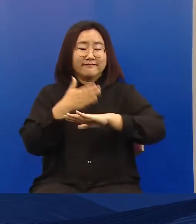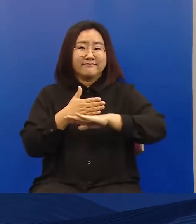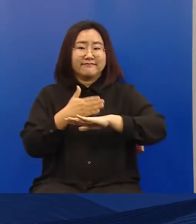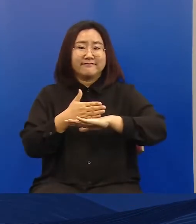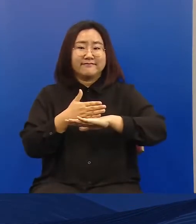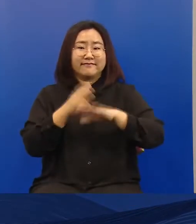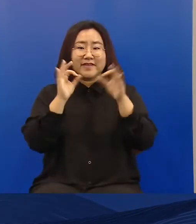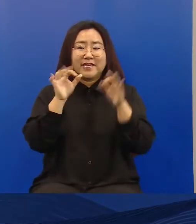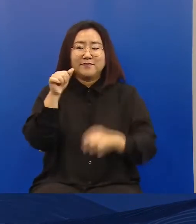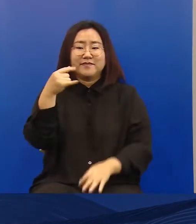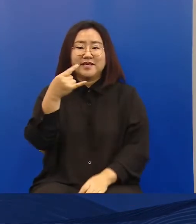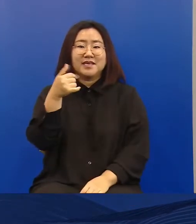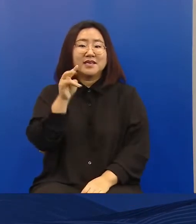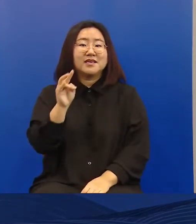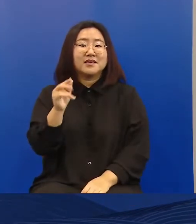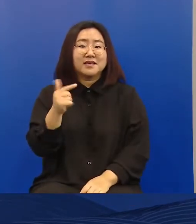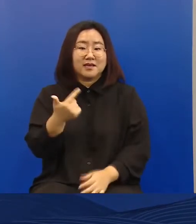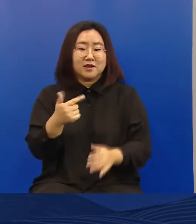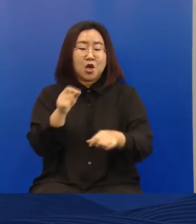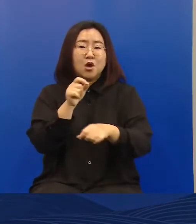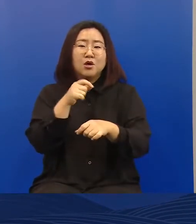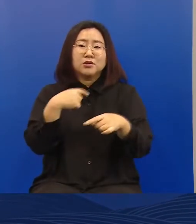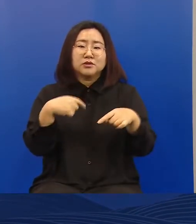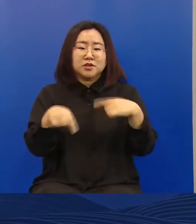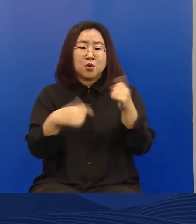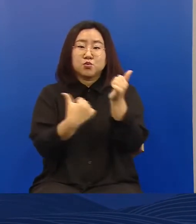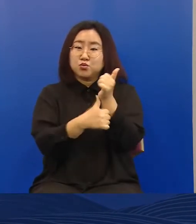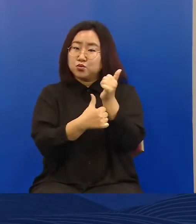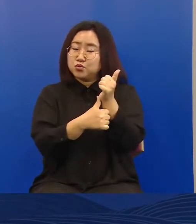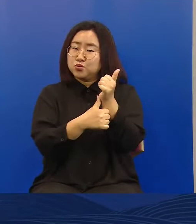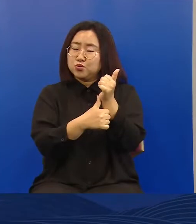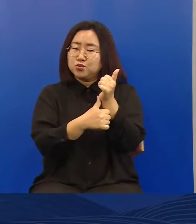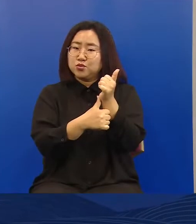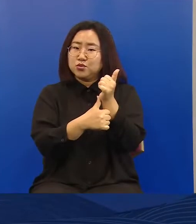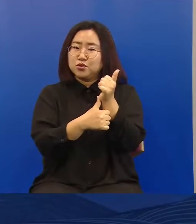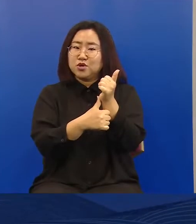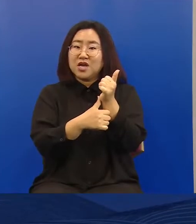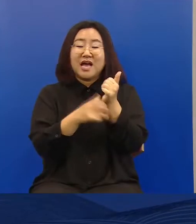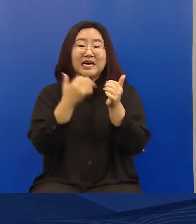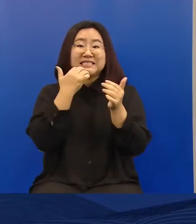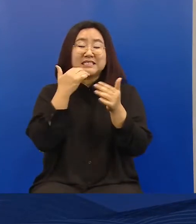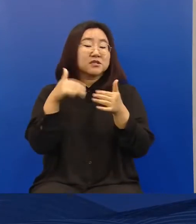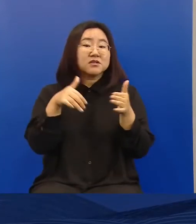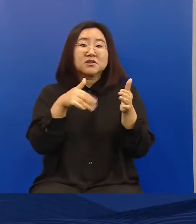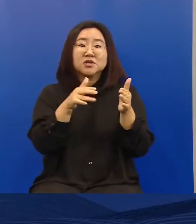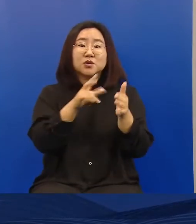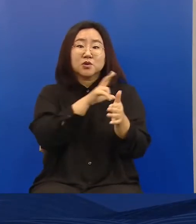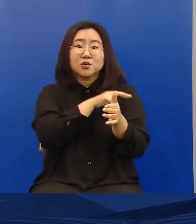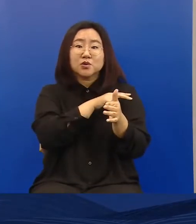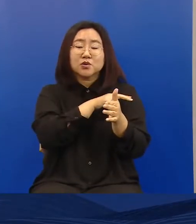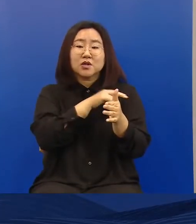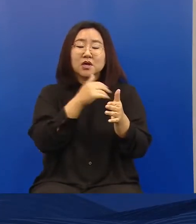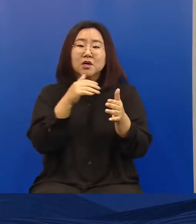interpretation. Thank you. That was Vice Governor Kim Hee-hyun.